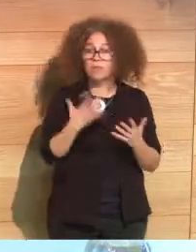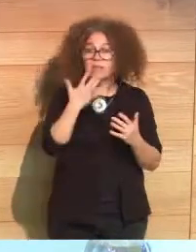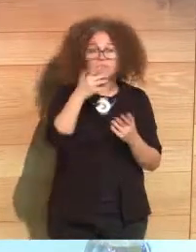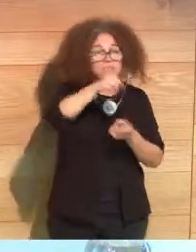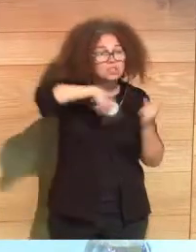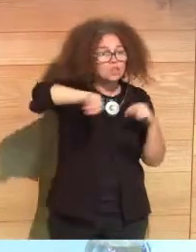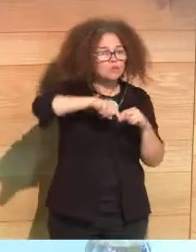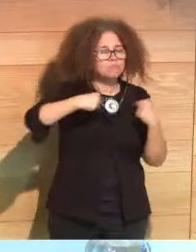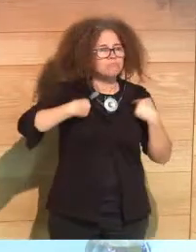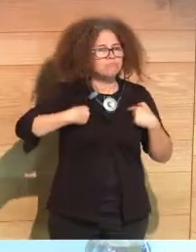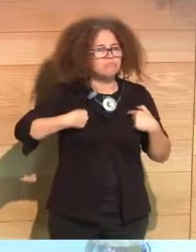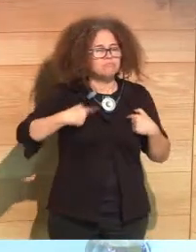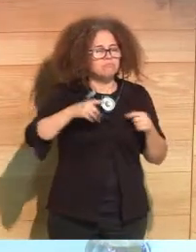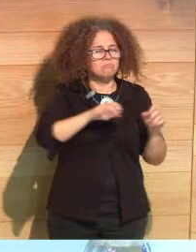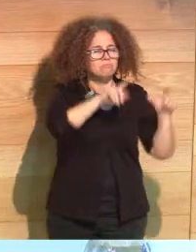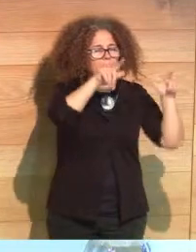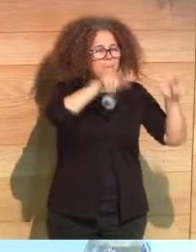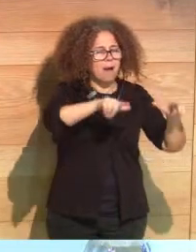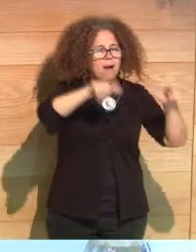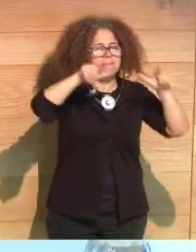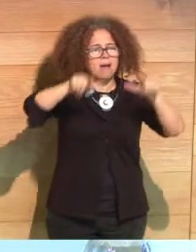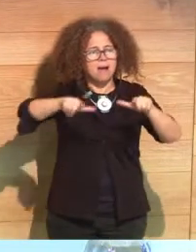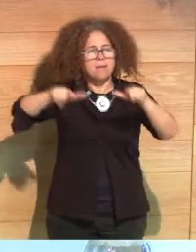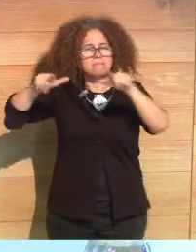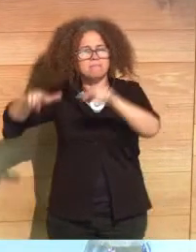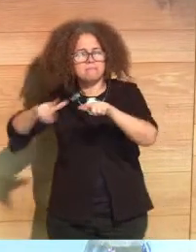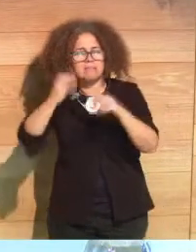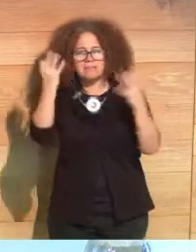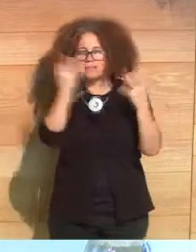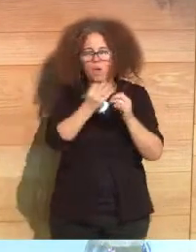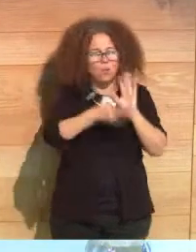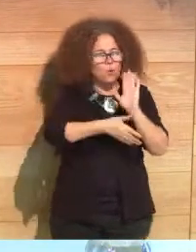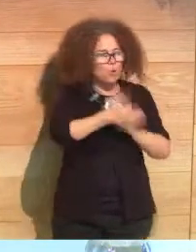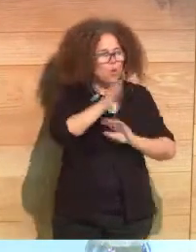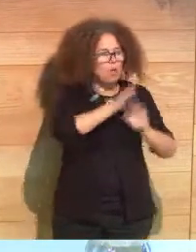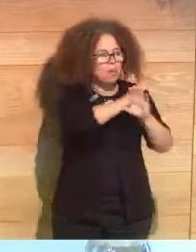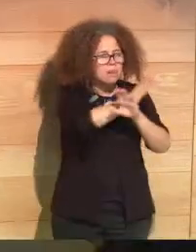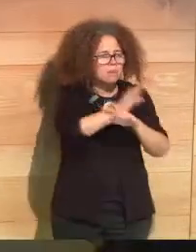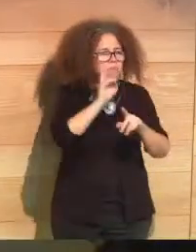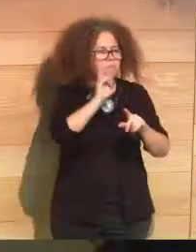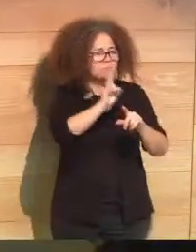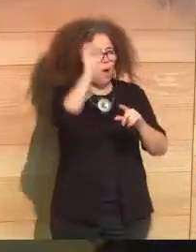you will have different point of views, different scale relationships.